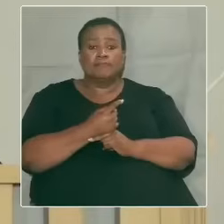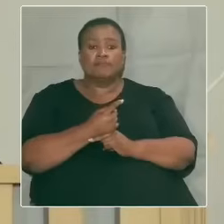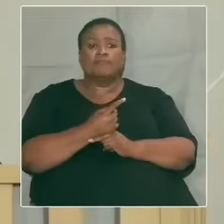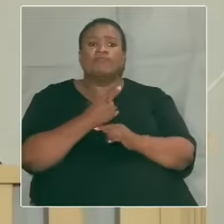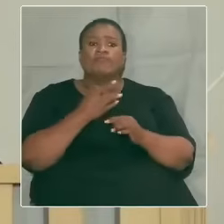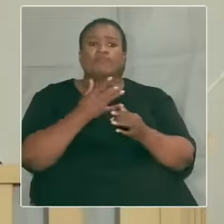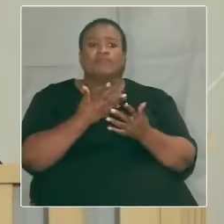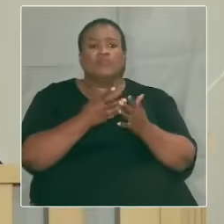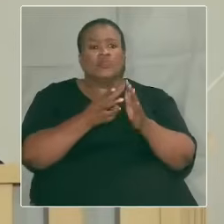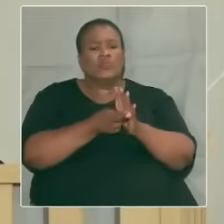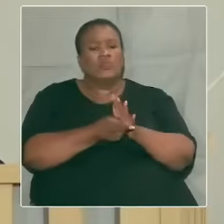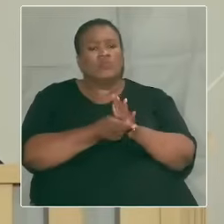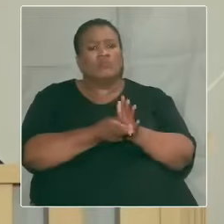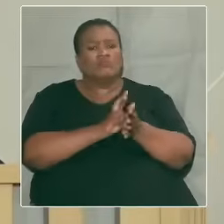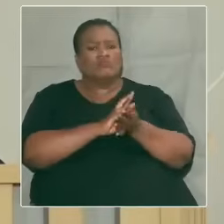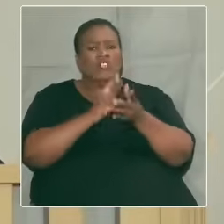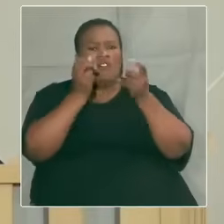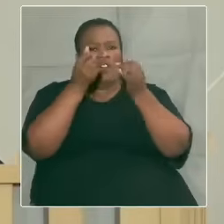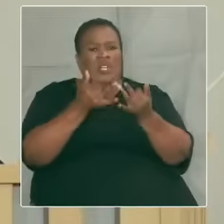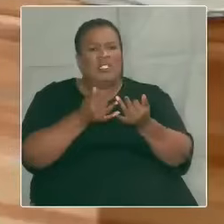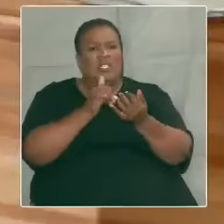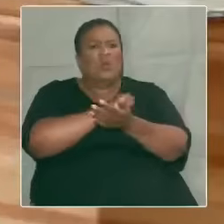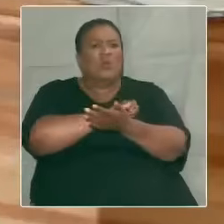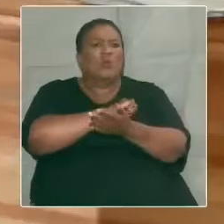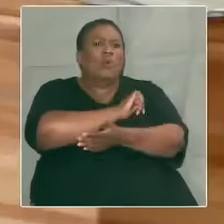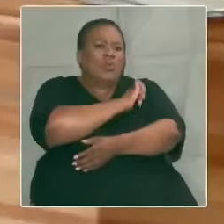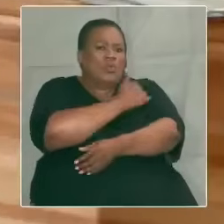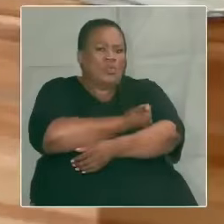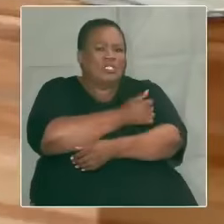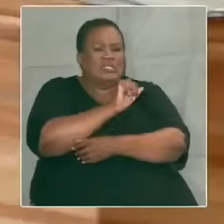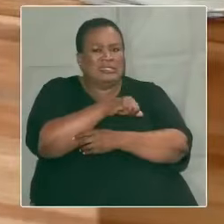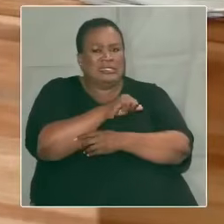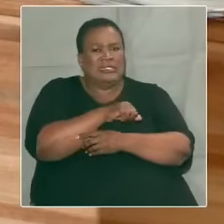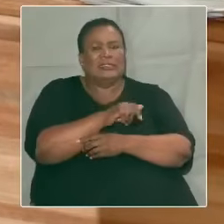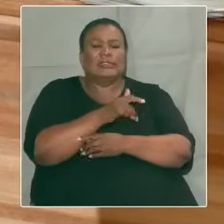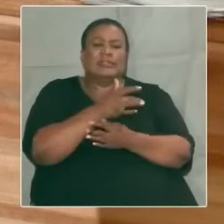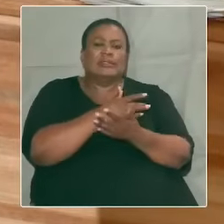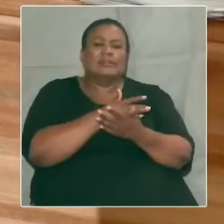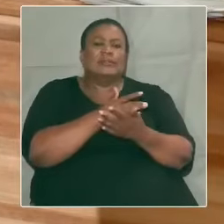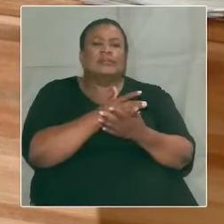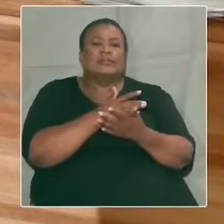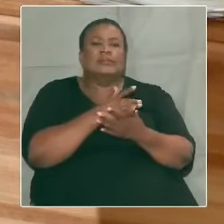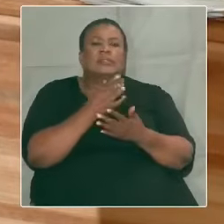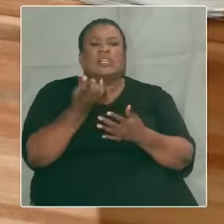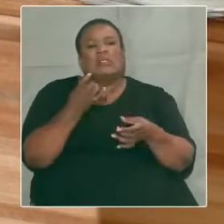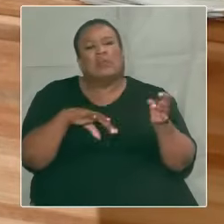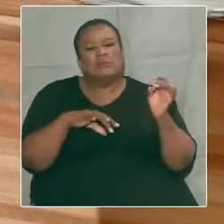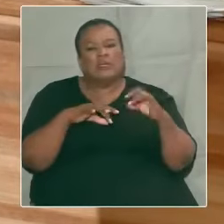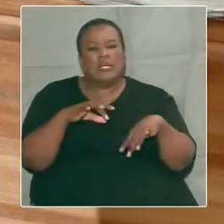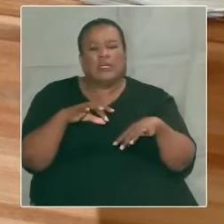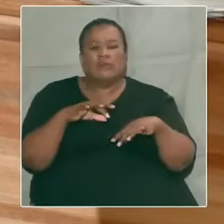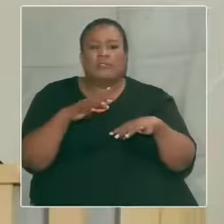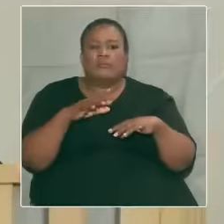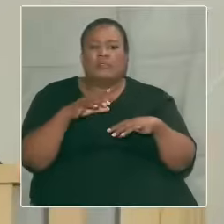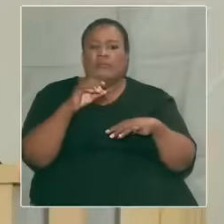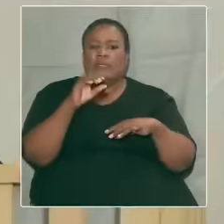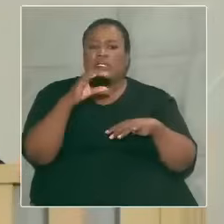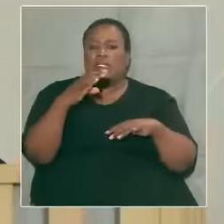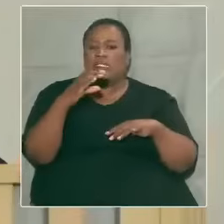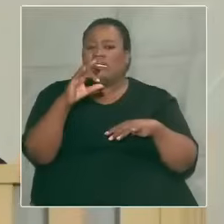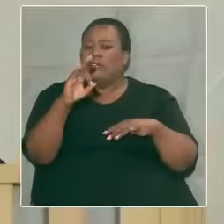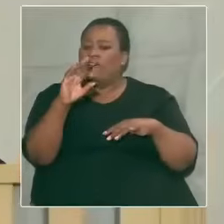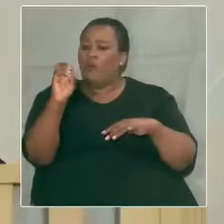renewal authorities, financial authorities, now and then you will find maybe especially the CFO questioning the